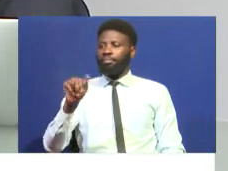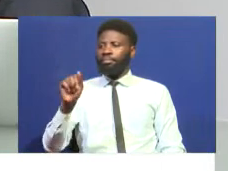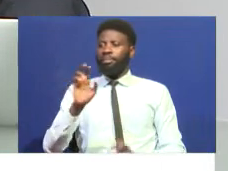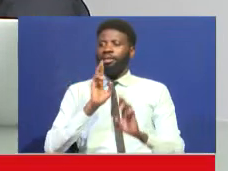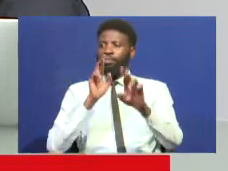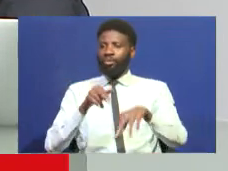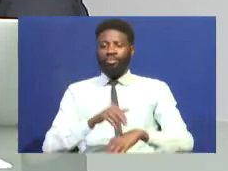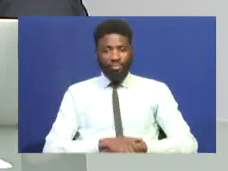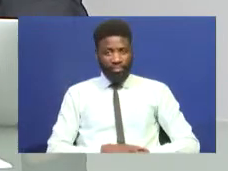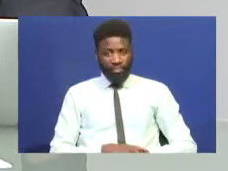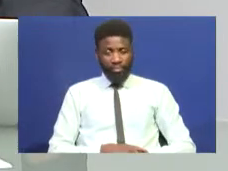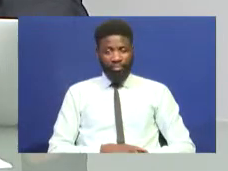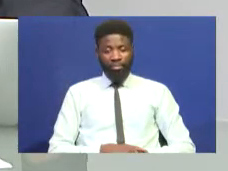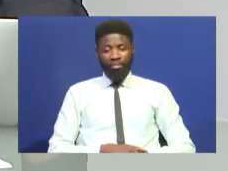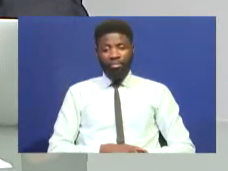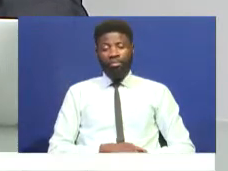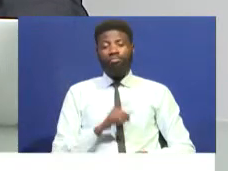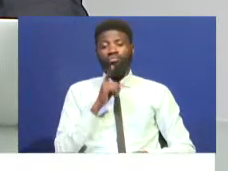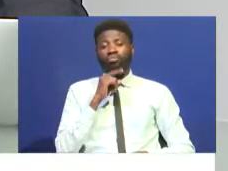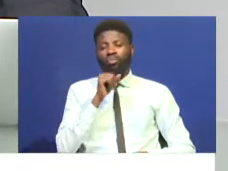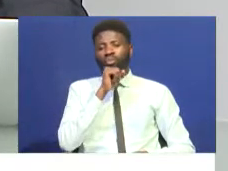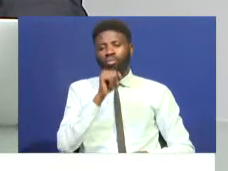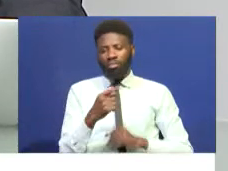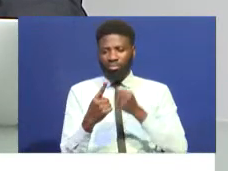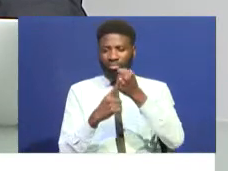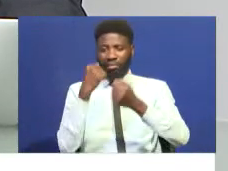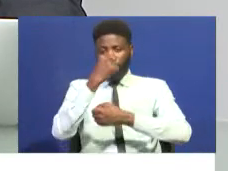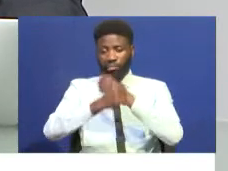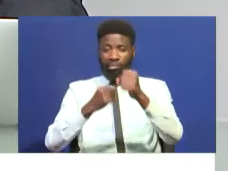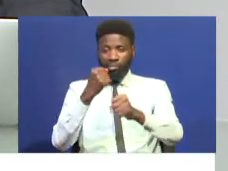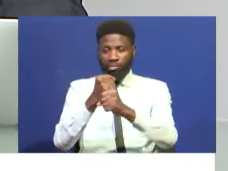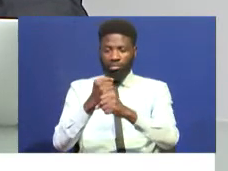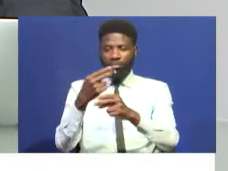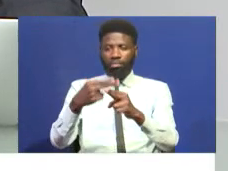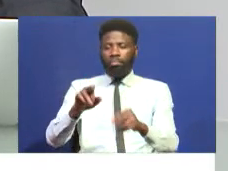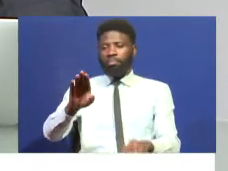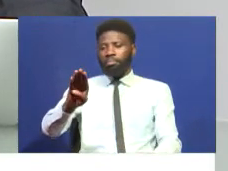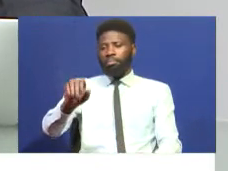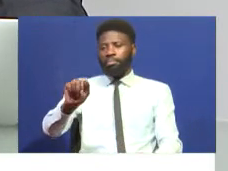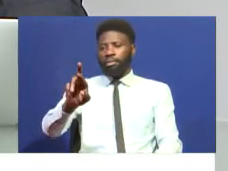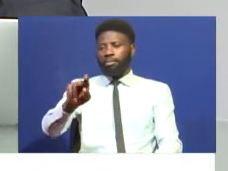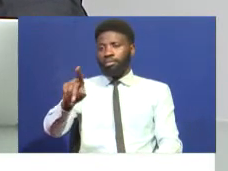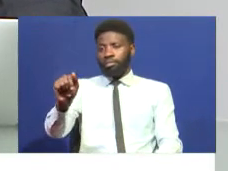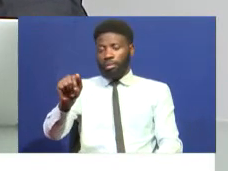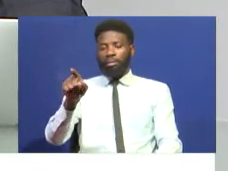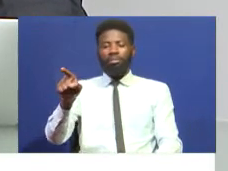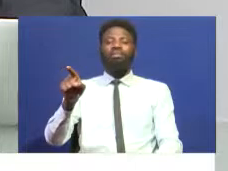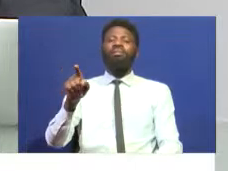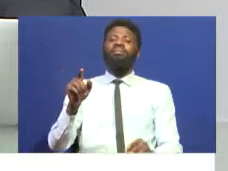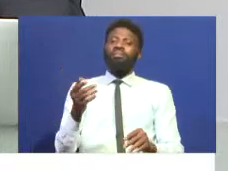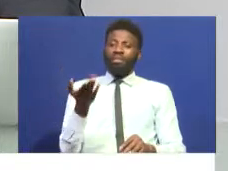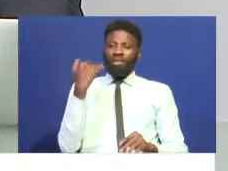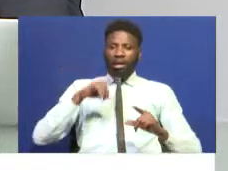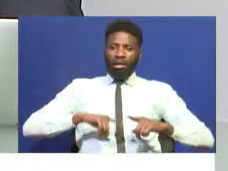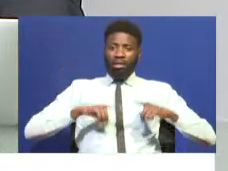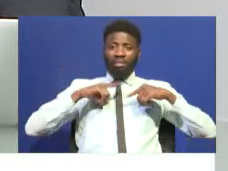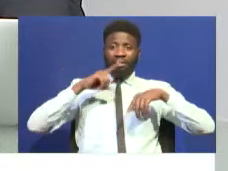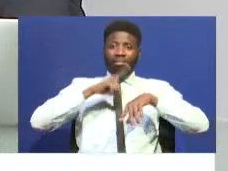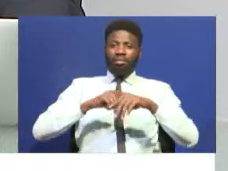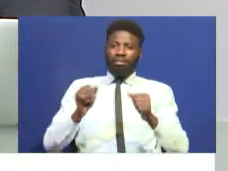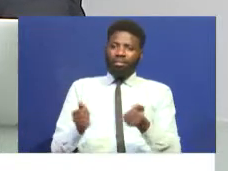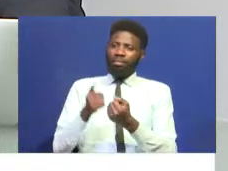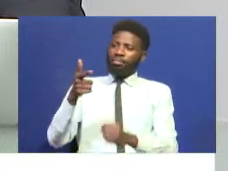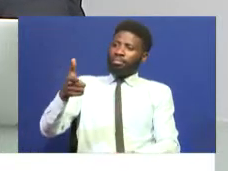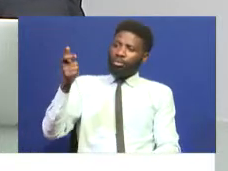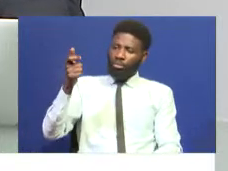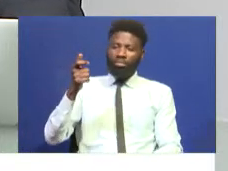Now, six-year-old Ian Baraka, who survived a banditry attack at the Meru-Isiolo border, is set to undergo a